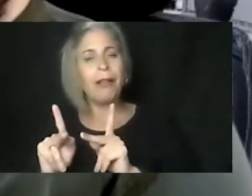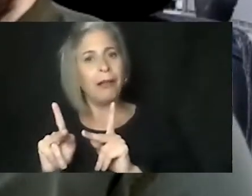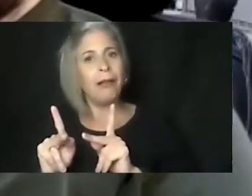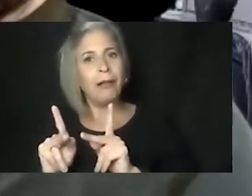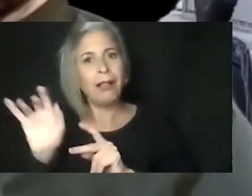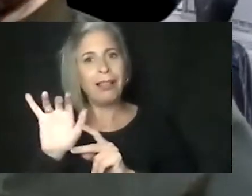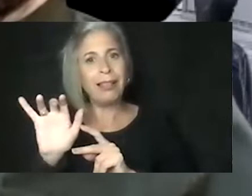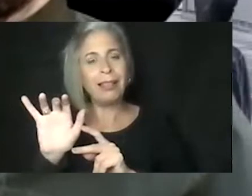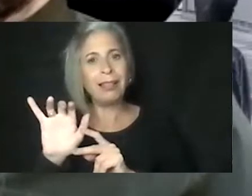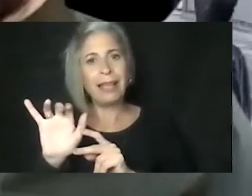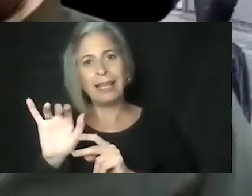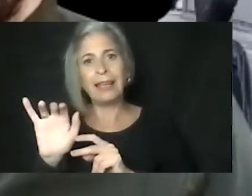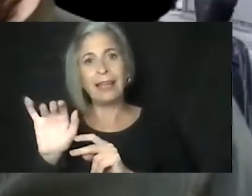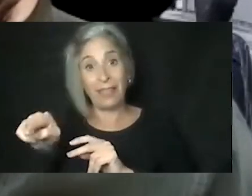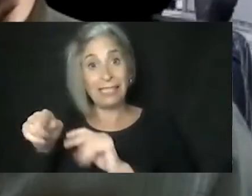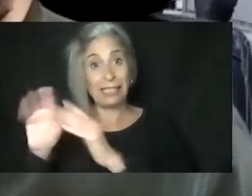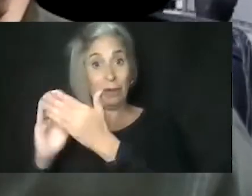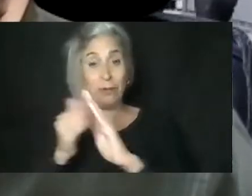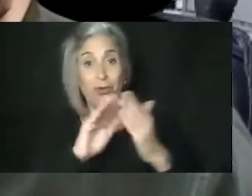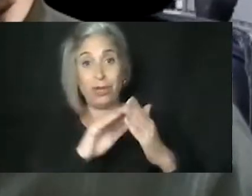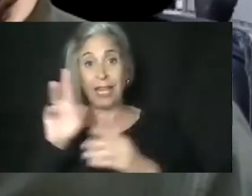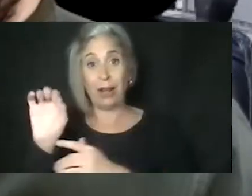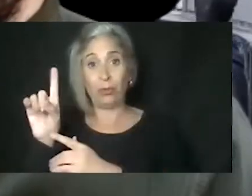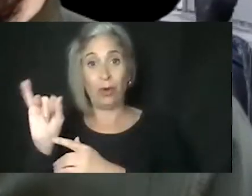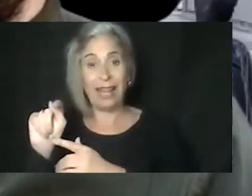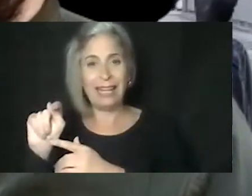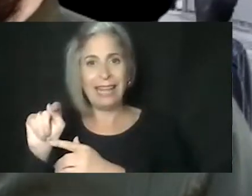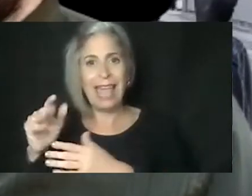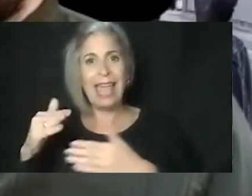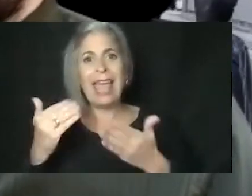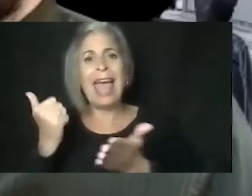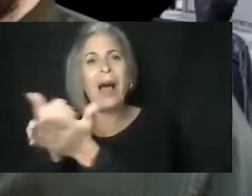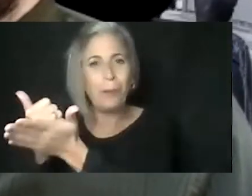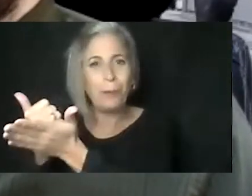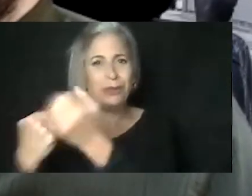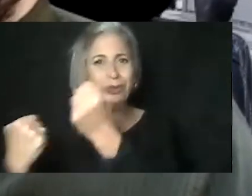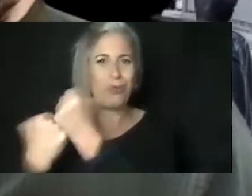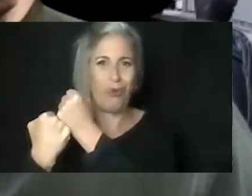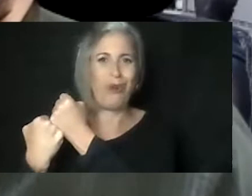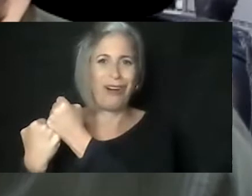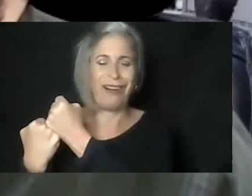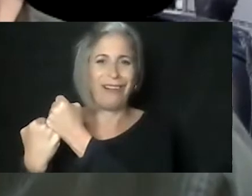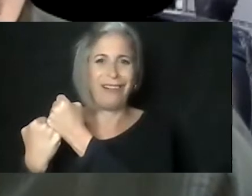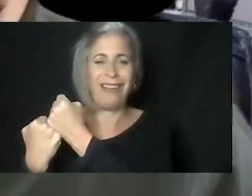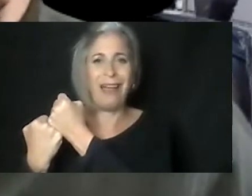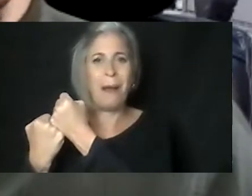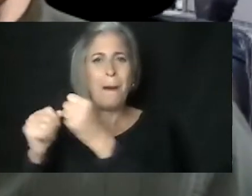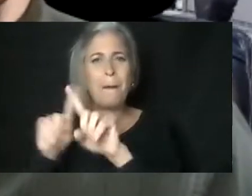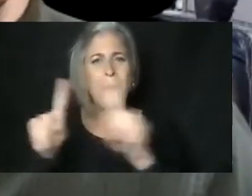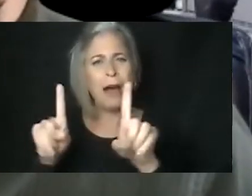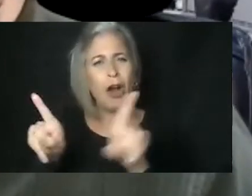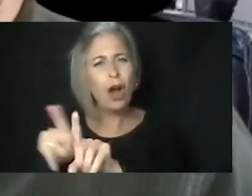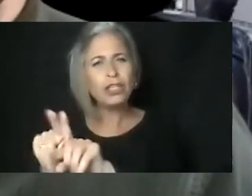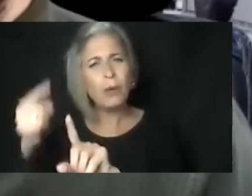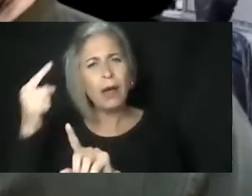our community on Reddit, are available to help answer that question and to help support folks. But I also think it reveals kind